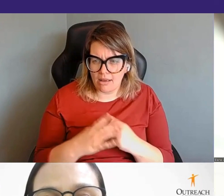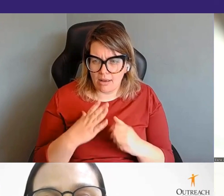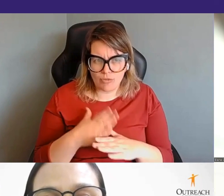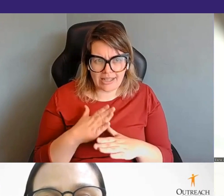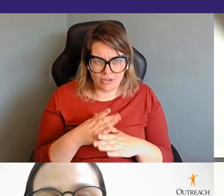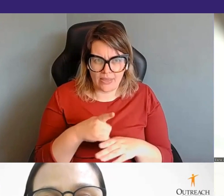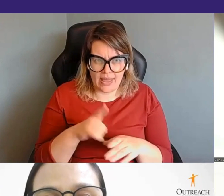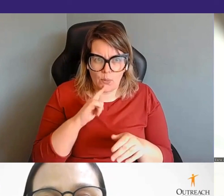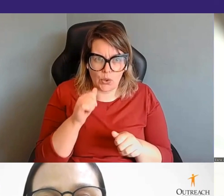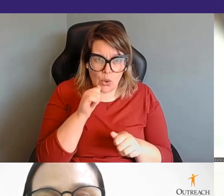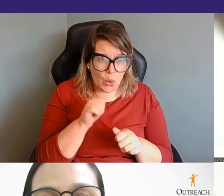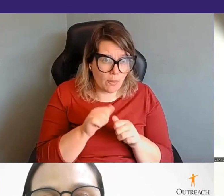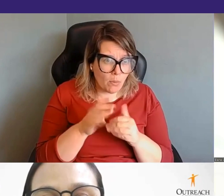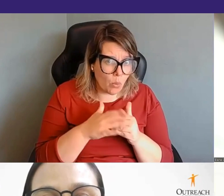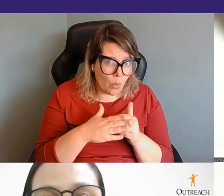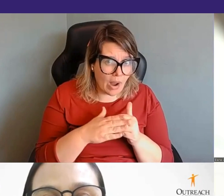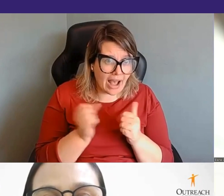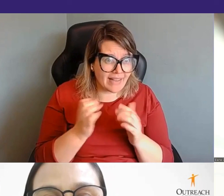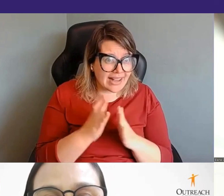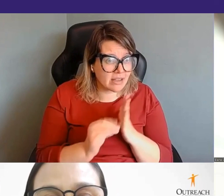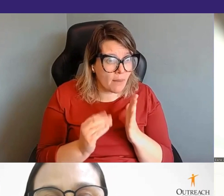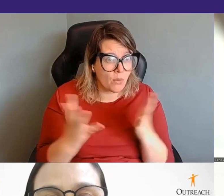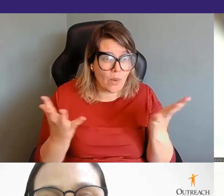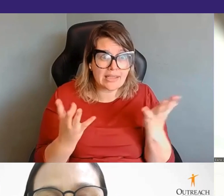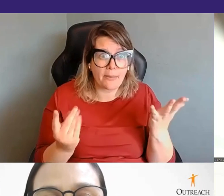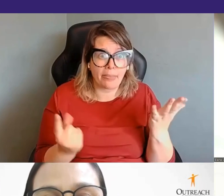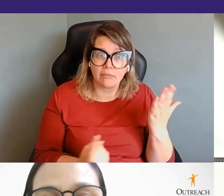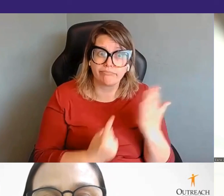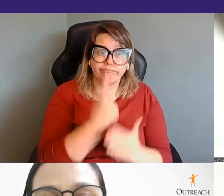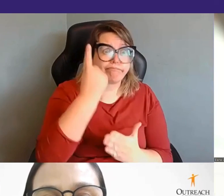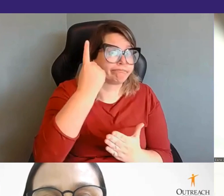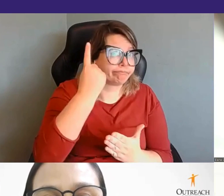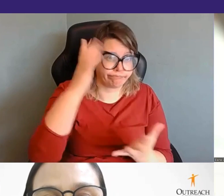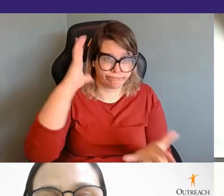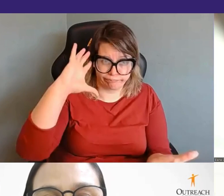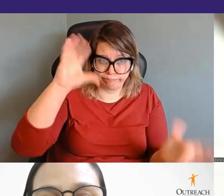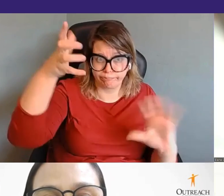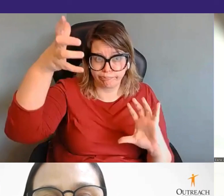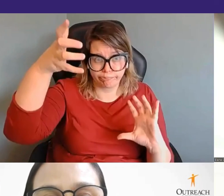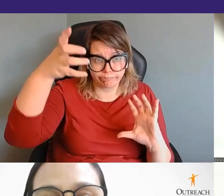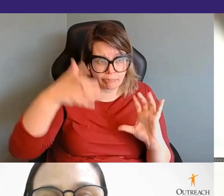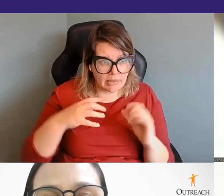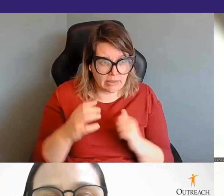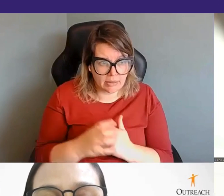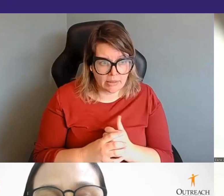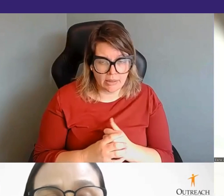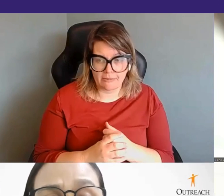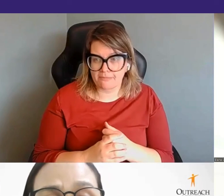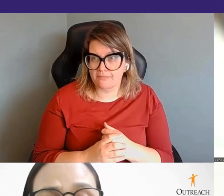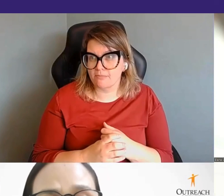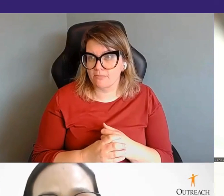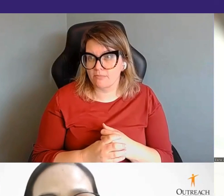precisely of example. Do you have an example of where something went completely the opposite direction?